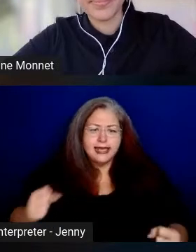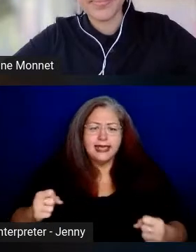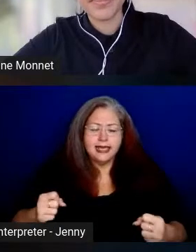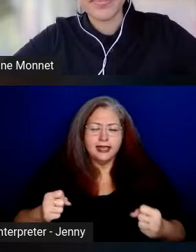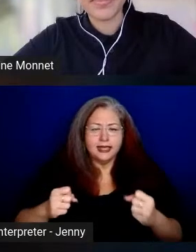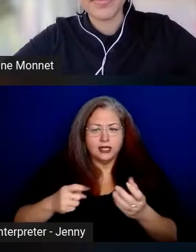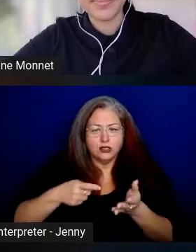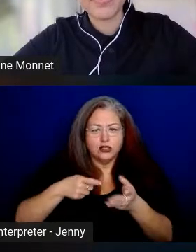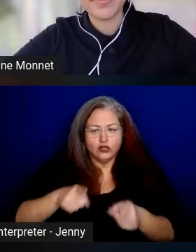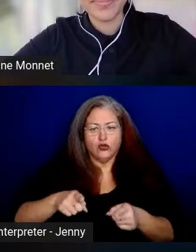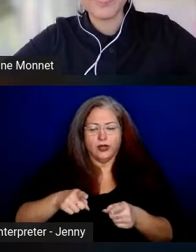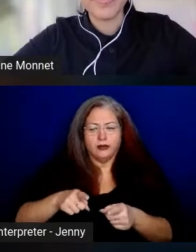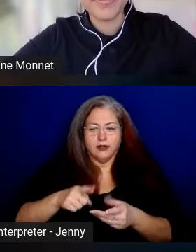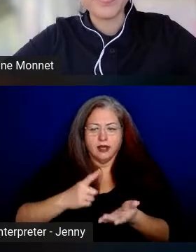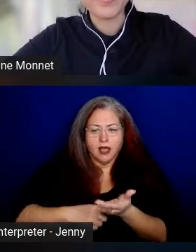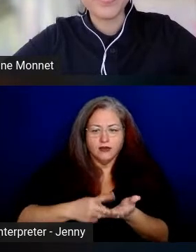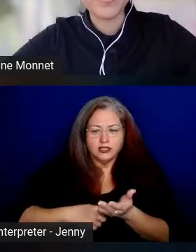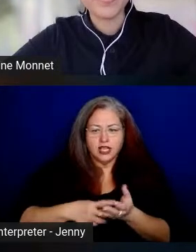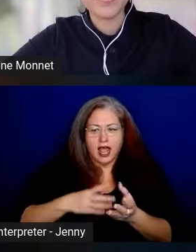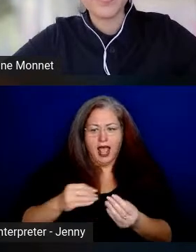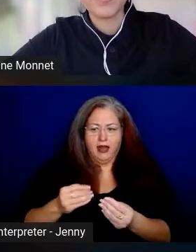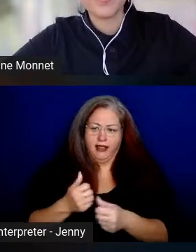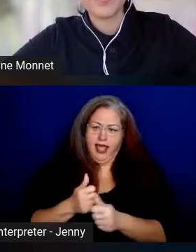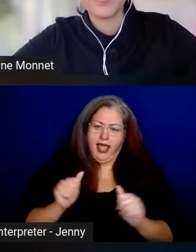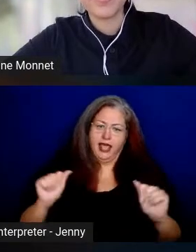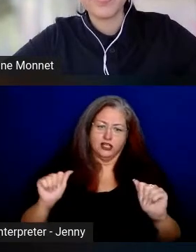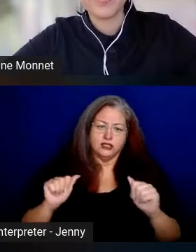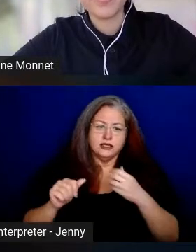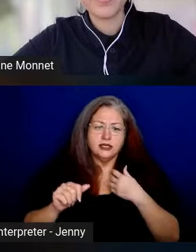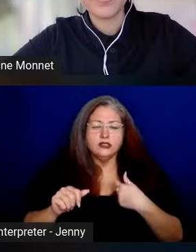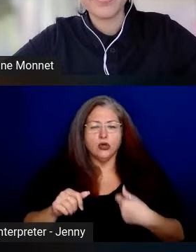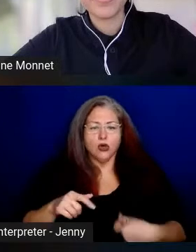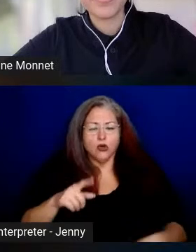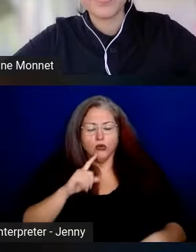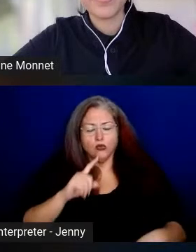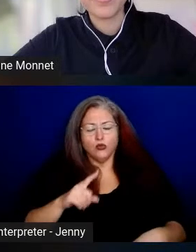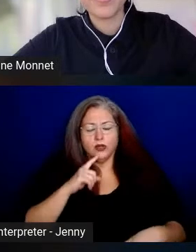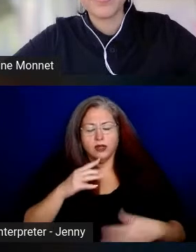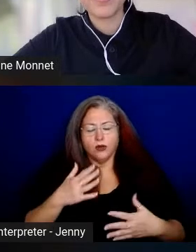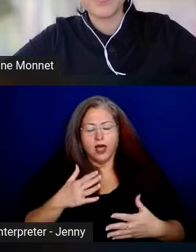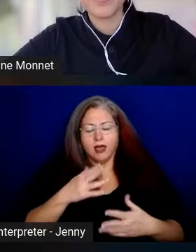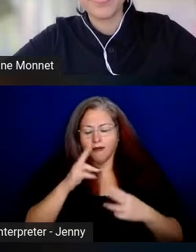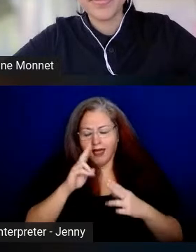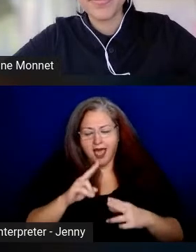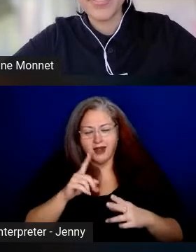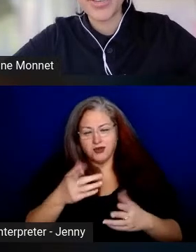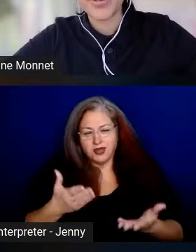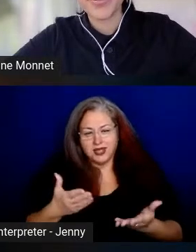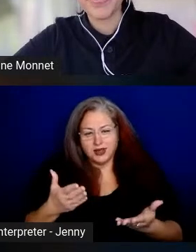and agency, right? So they're very powerful, and we're really honored to have them this year at the festival.